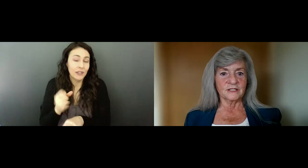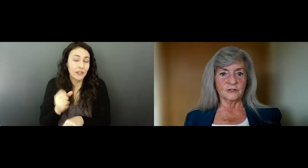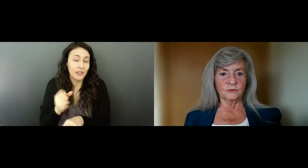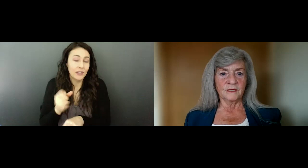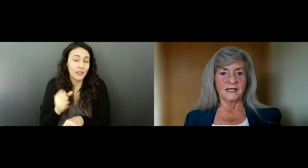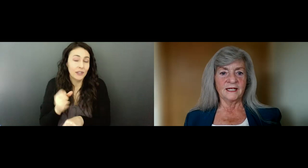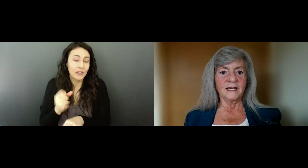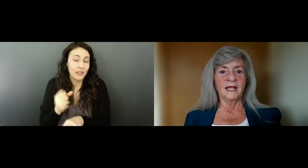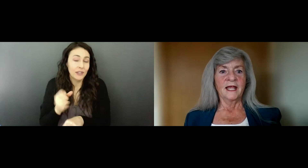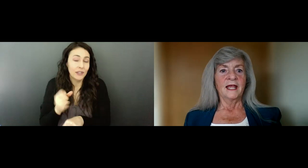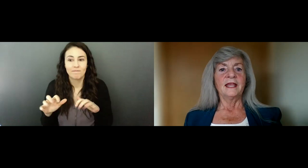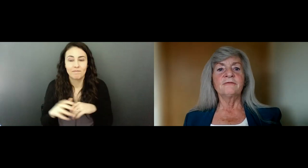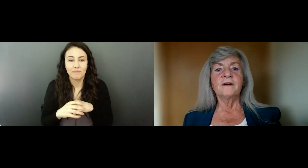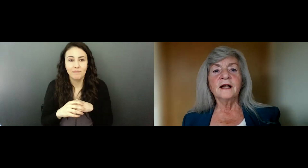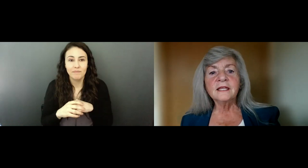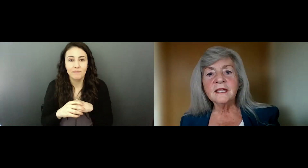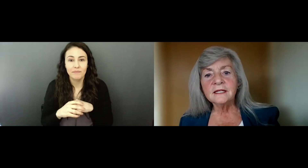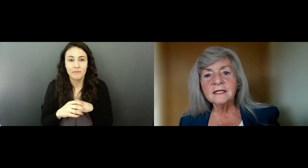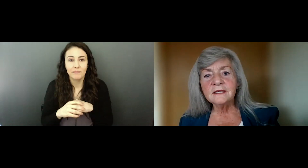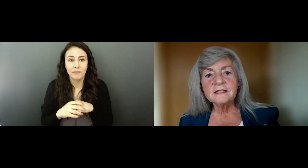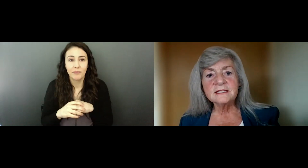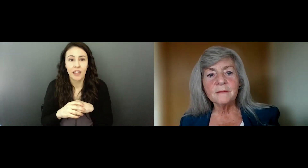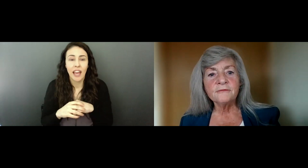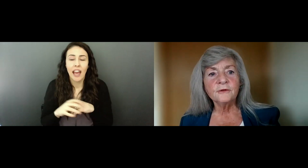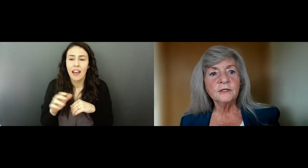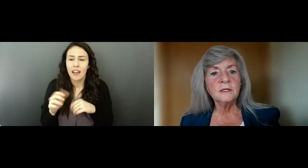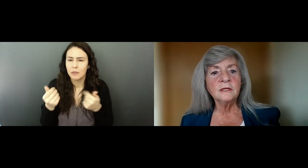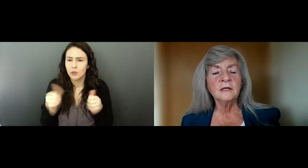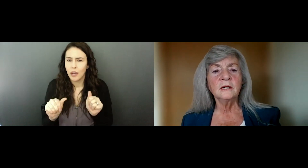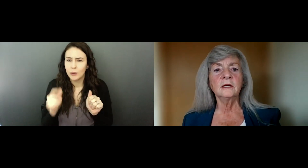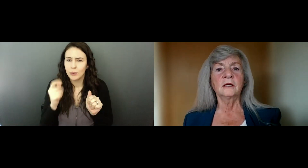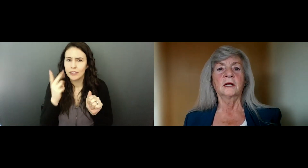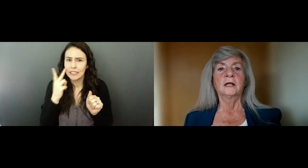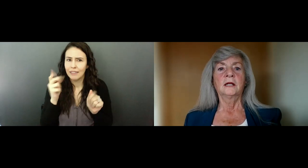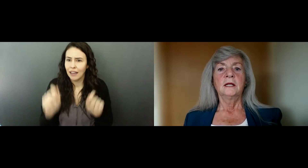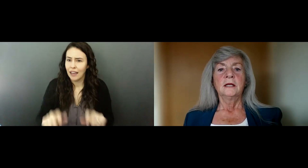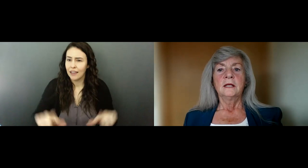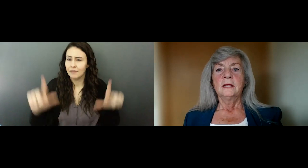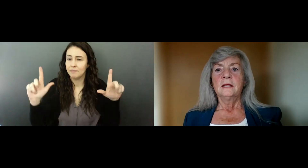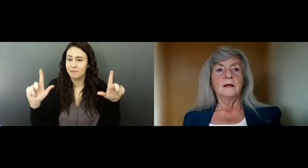my screen if I can get this up for you here.